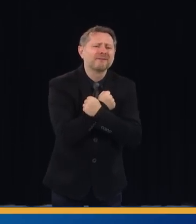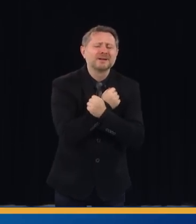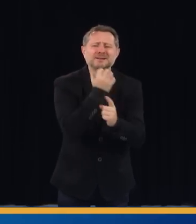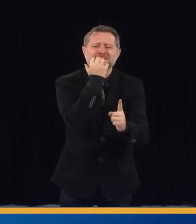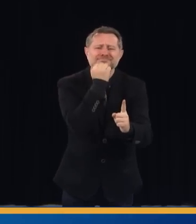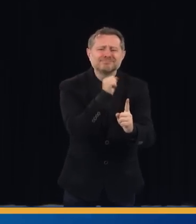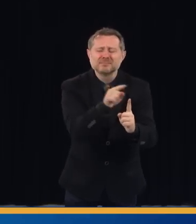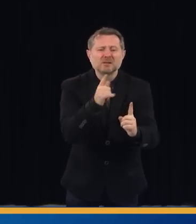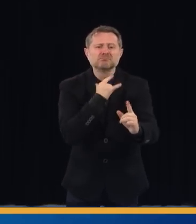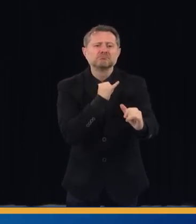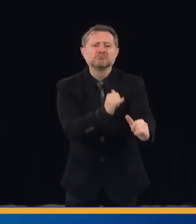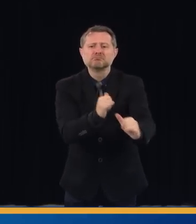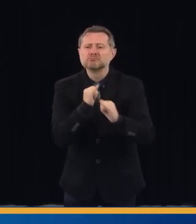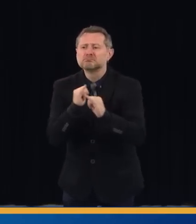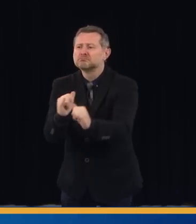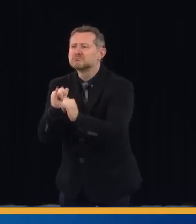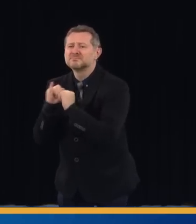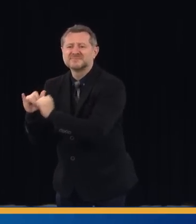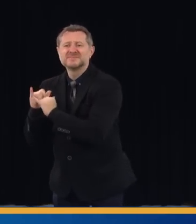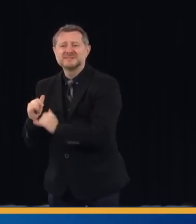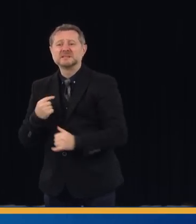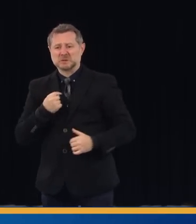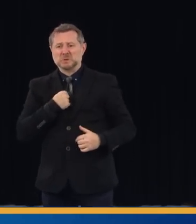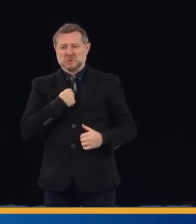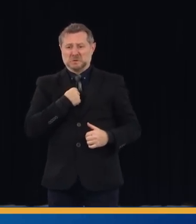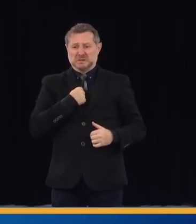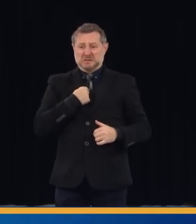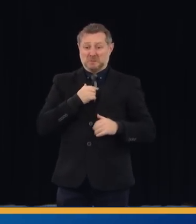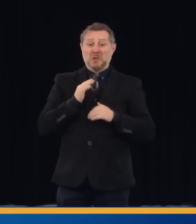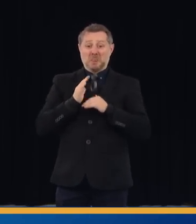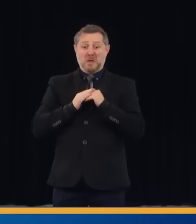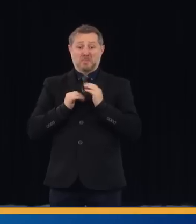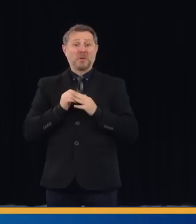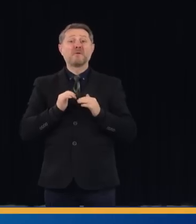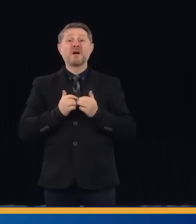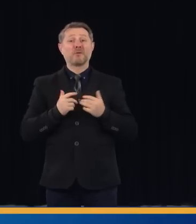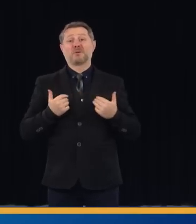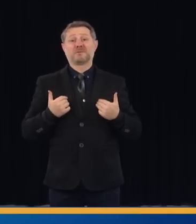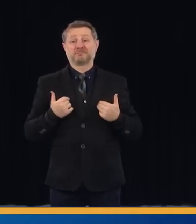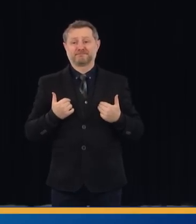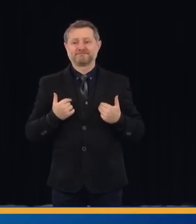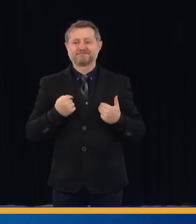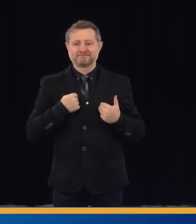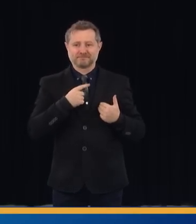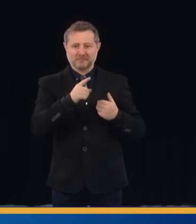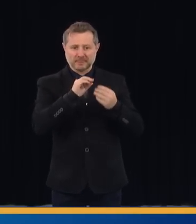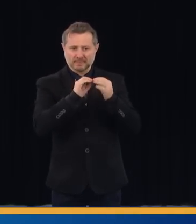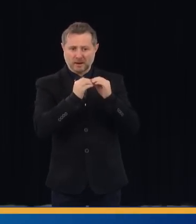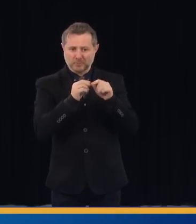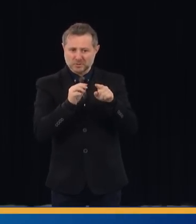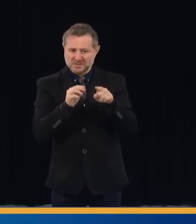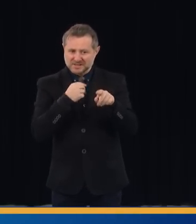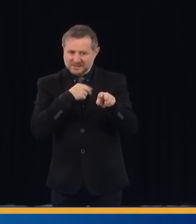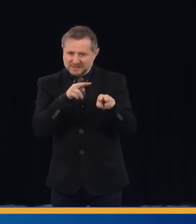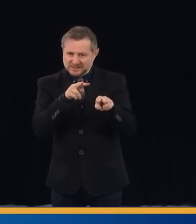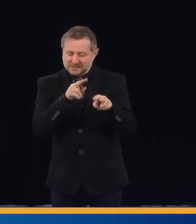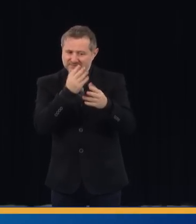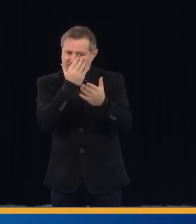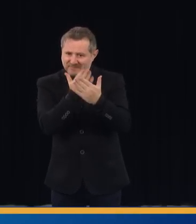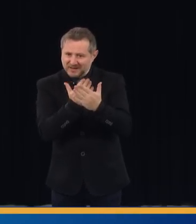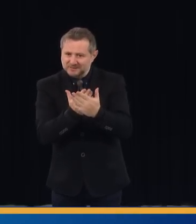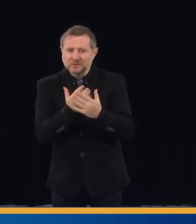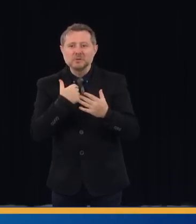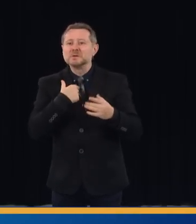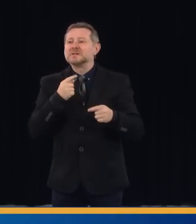I take solace in the numbers and the facts, because you can't divorce yourself from the facts, otherwise you